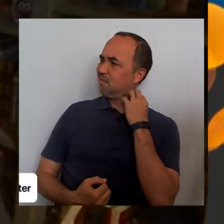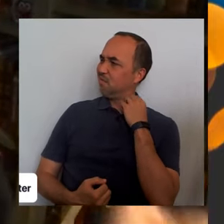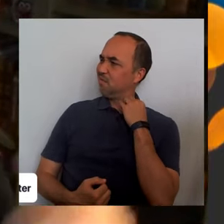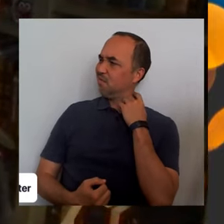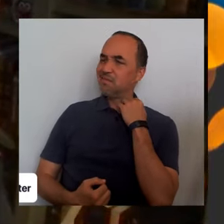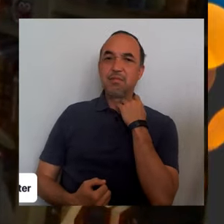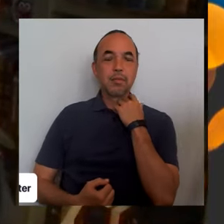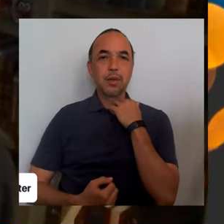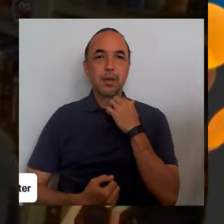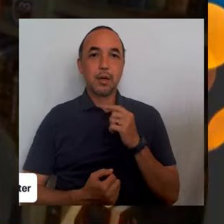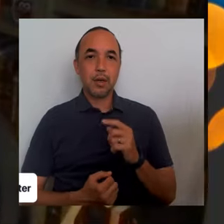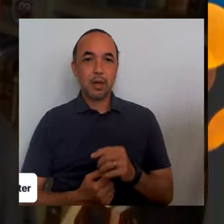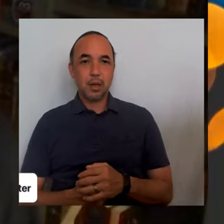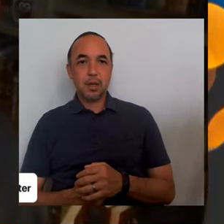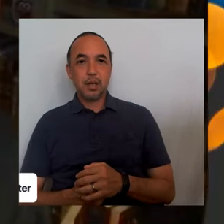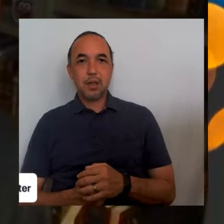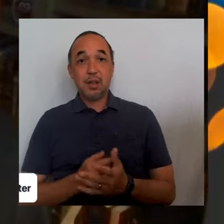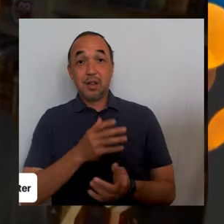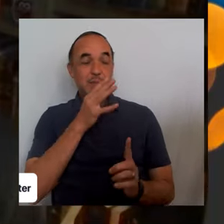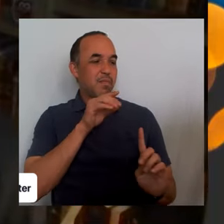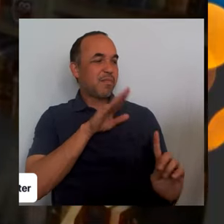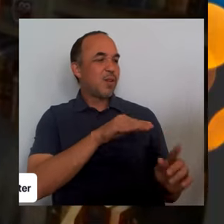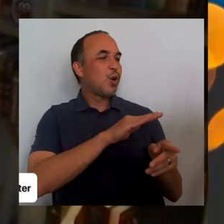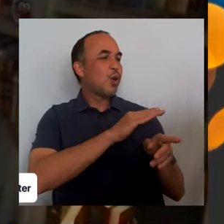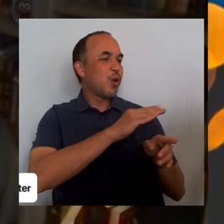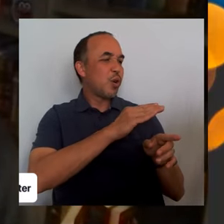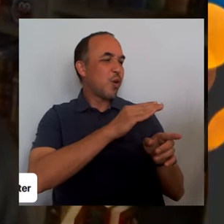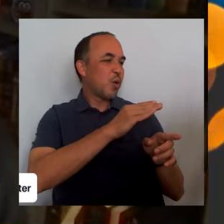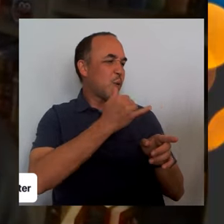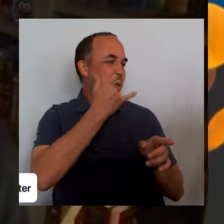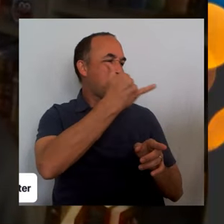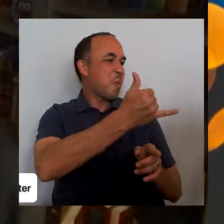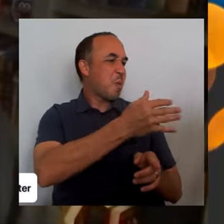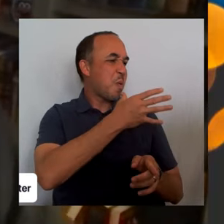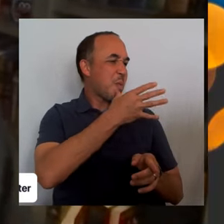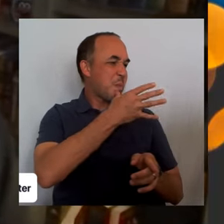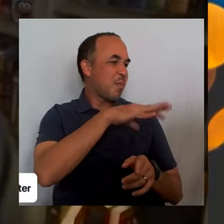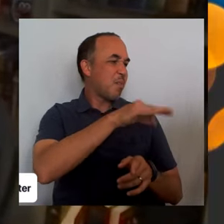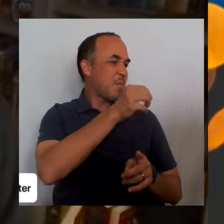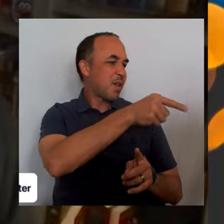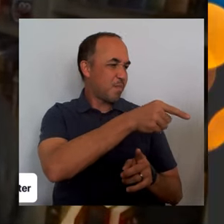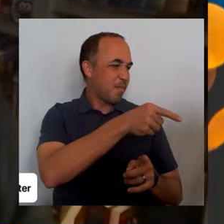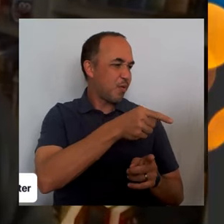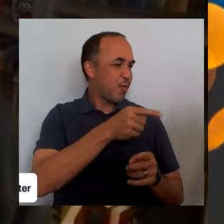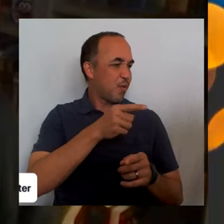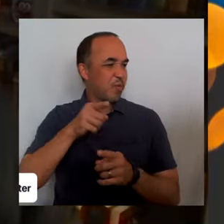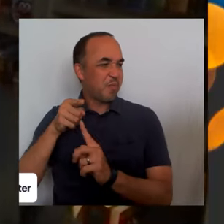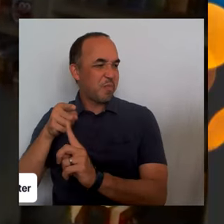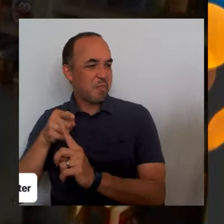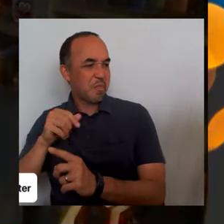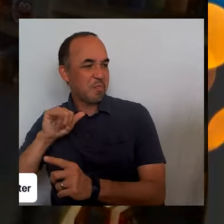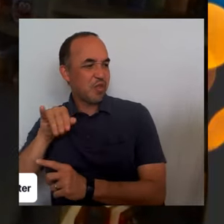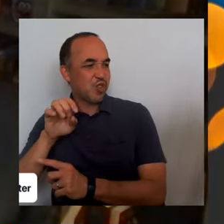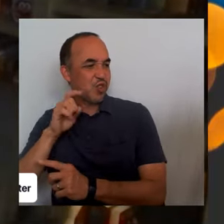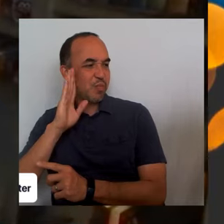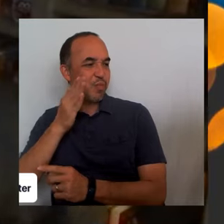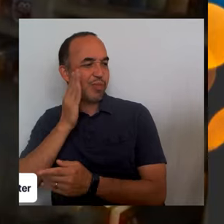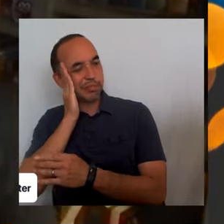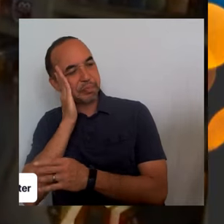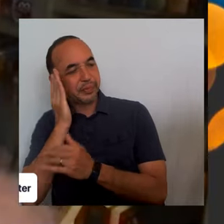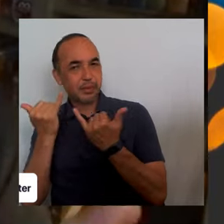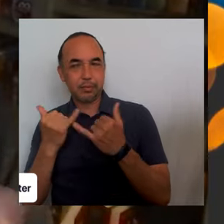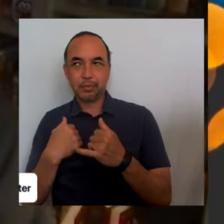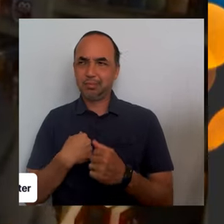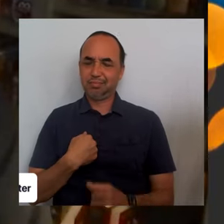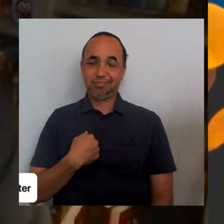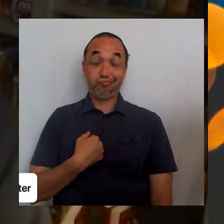said, "You should call your parents and have them come pick you up. Jamie's gonna go to bed now." So I was like, okay, that's weird. But I didn't think